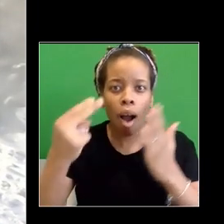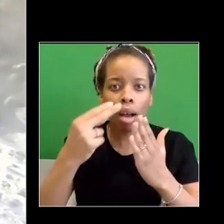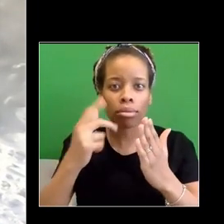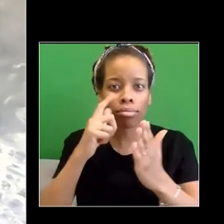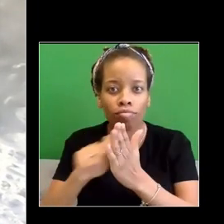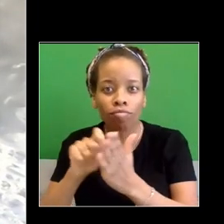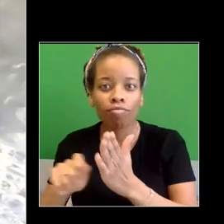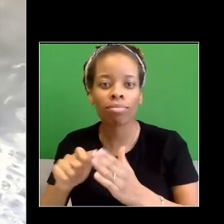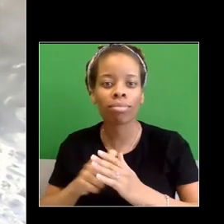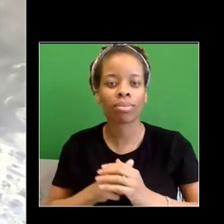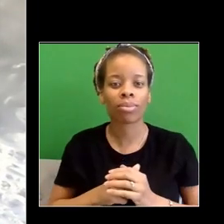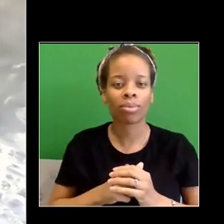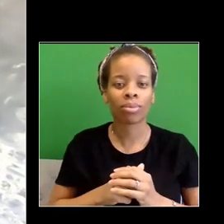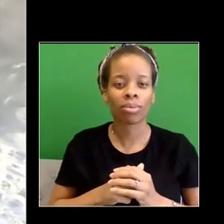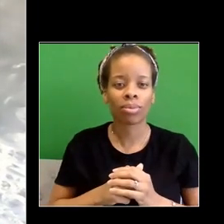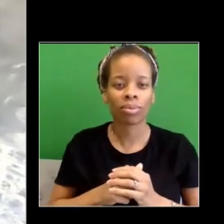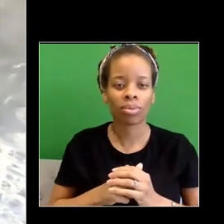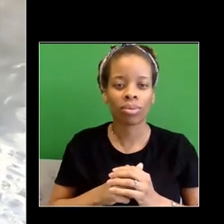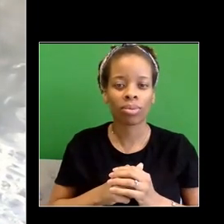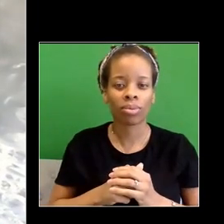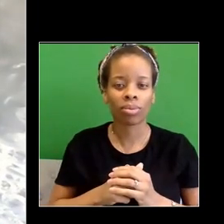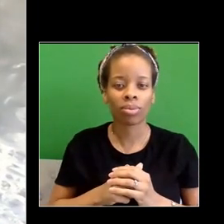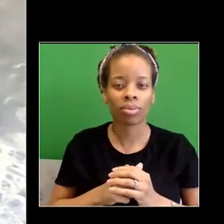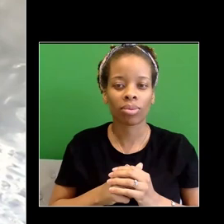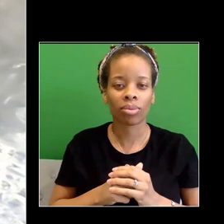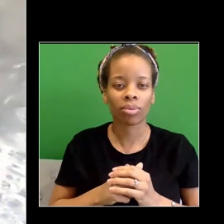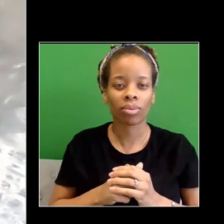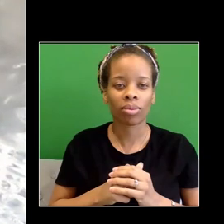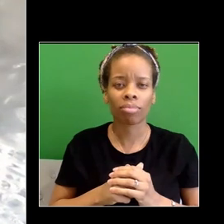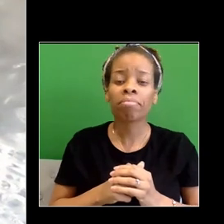I didn't really understand what they